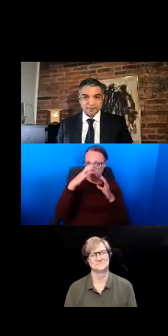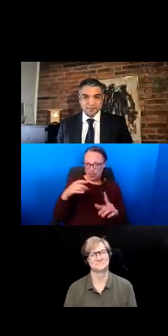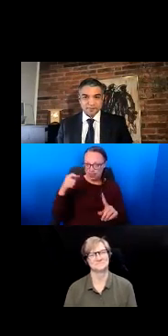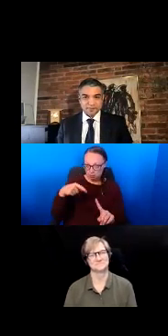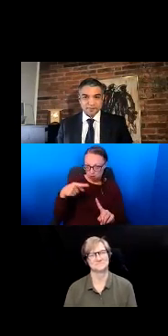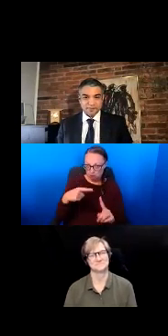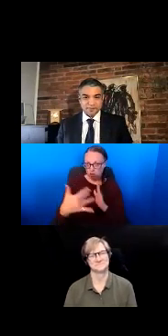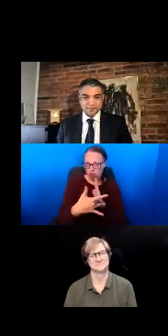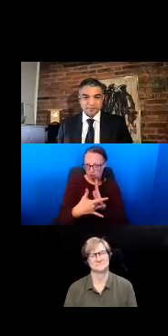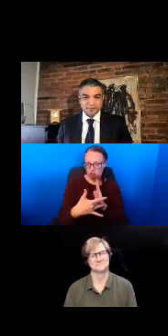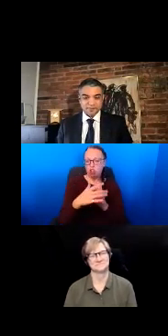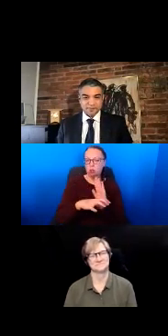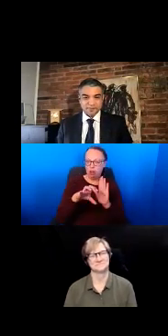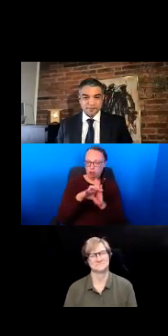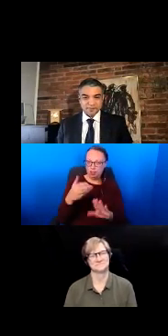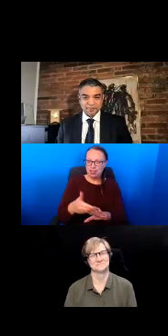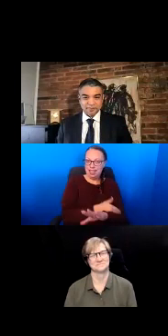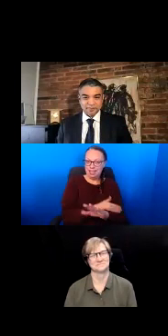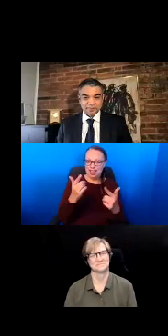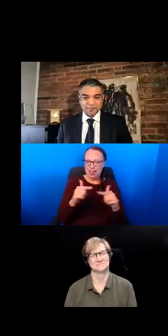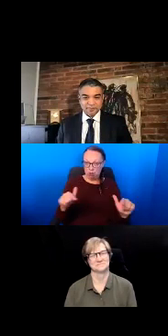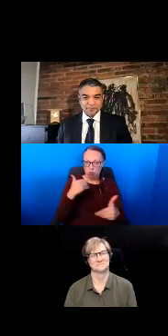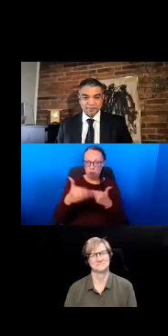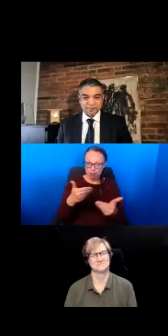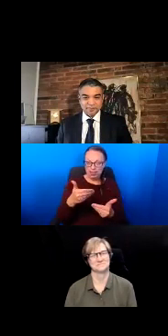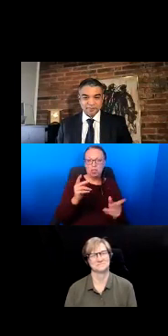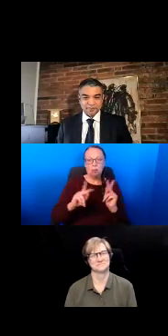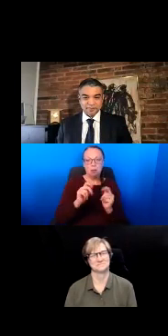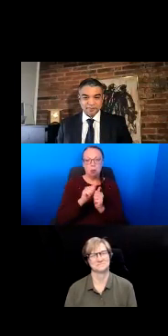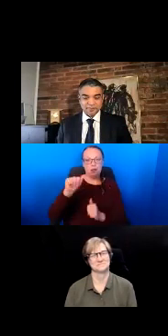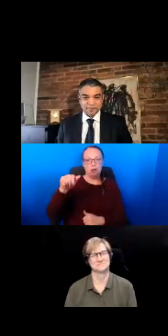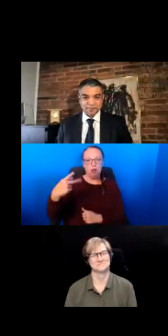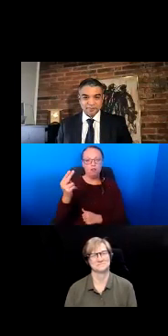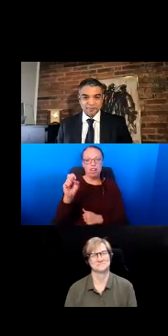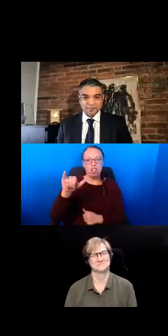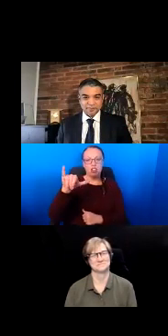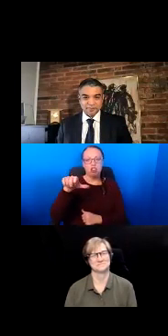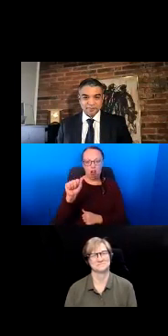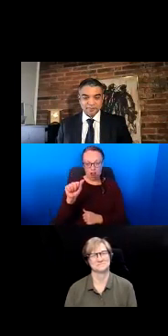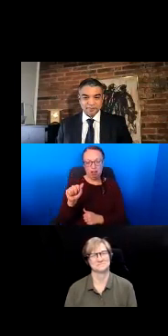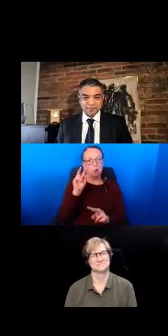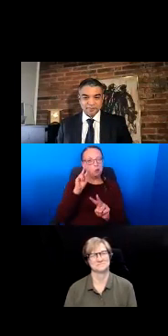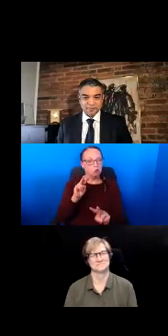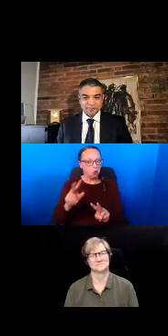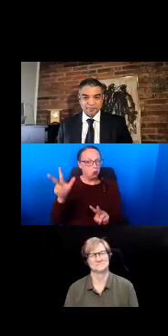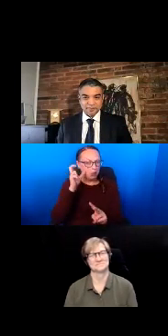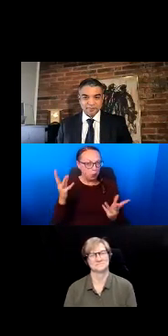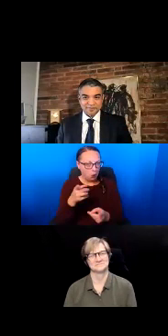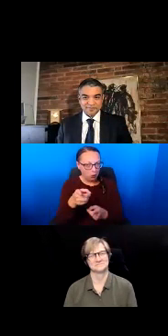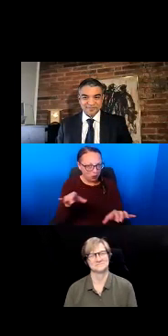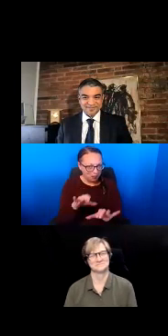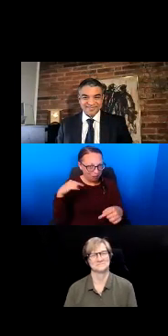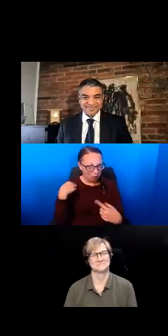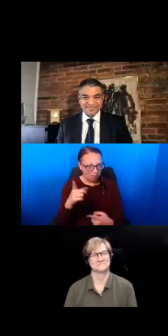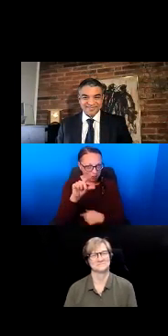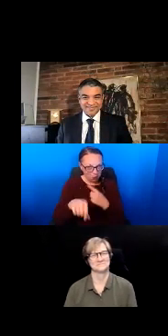enhance language processing in persons with aphasia. I'm really looking forward to hearing what you've done over the past 20 years since we